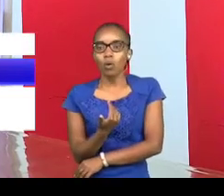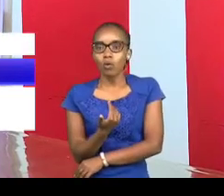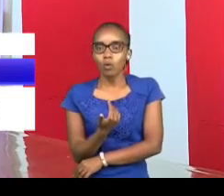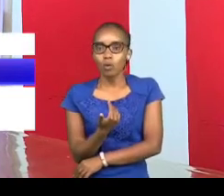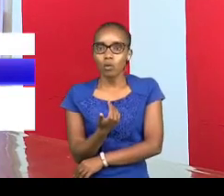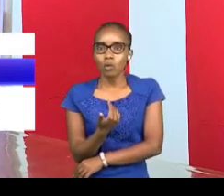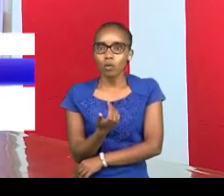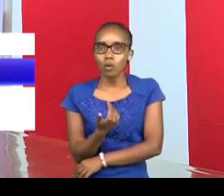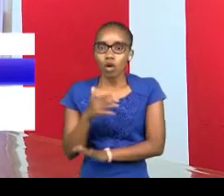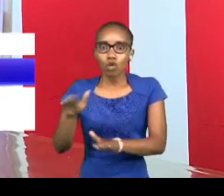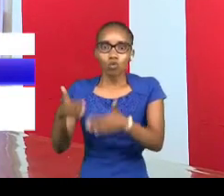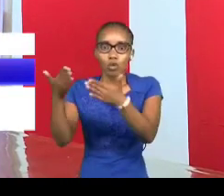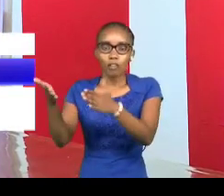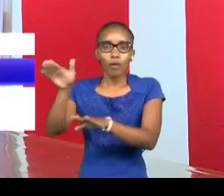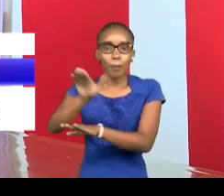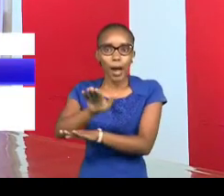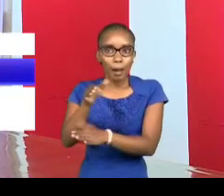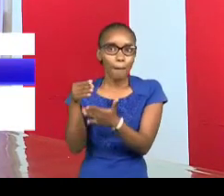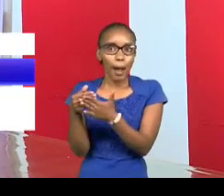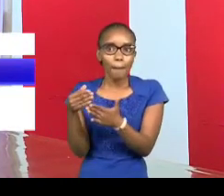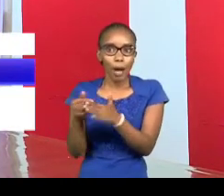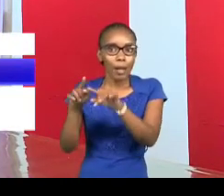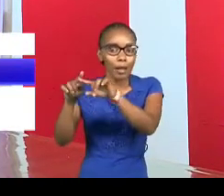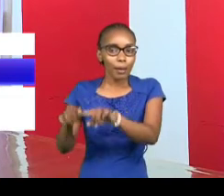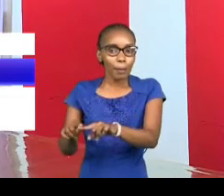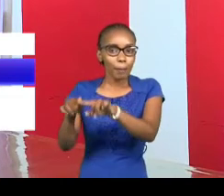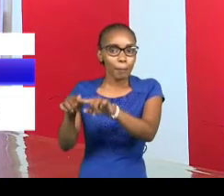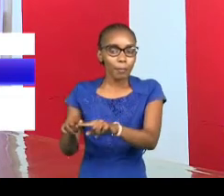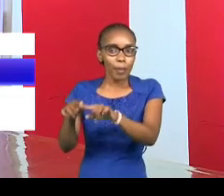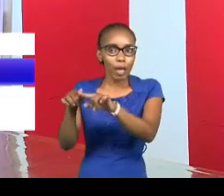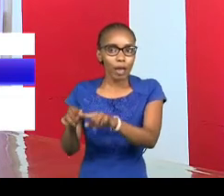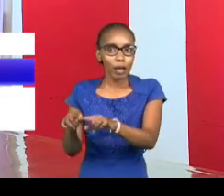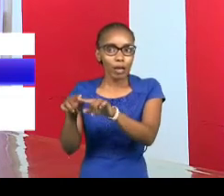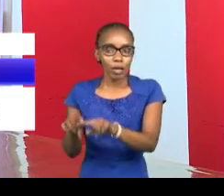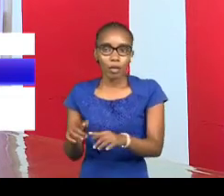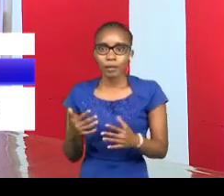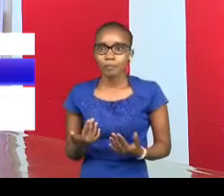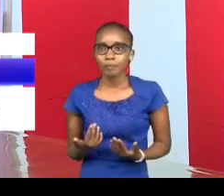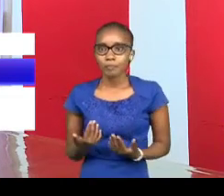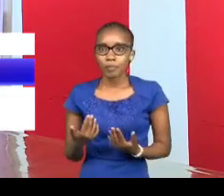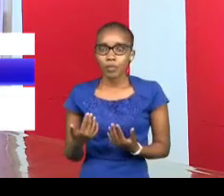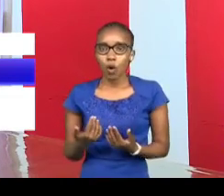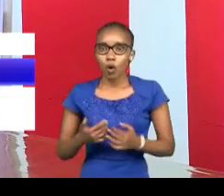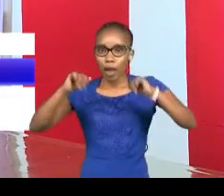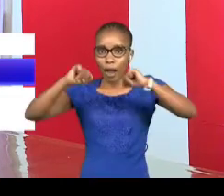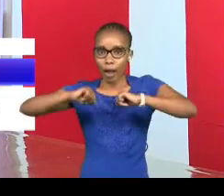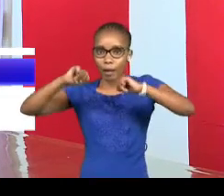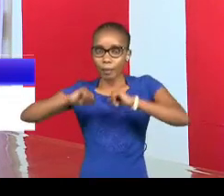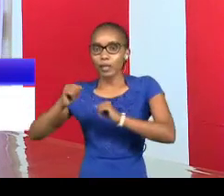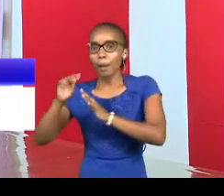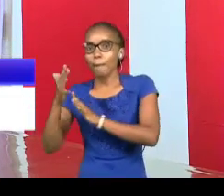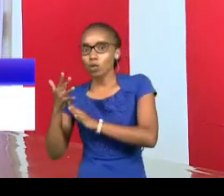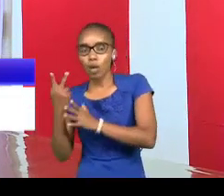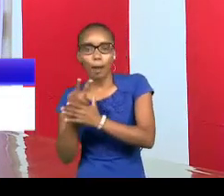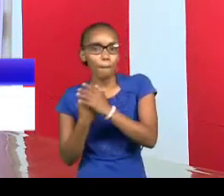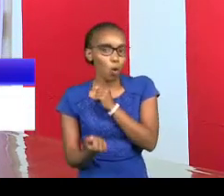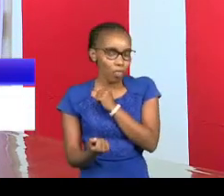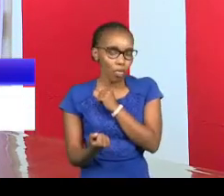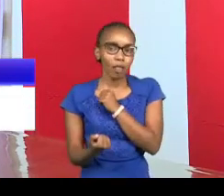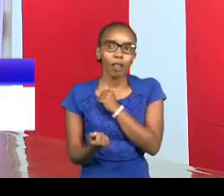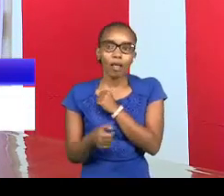refunded. It will all be dependent on the tenancy agreement between the parties.